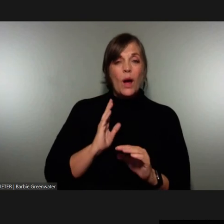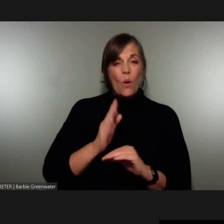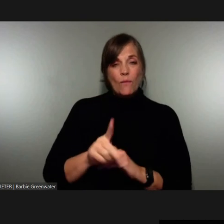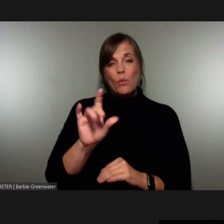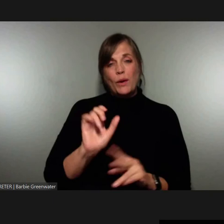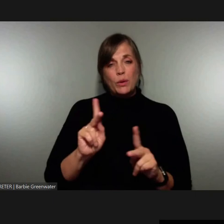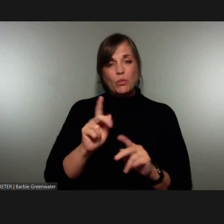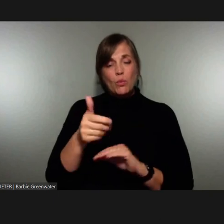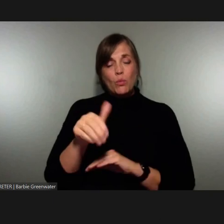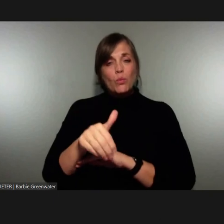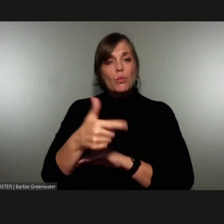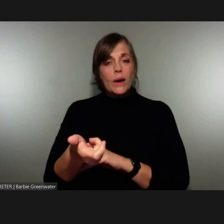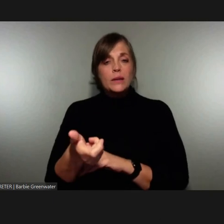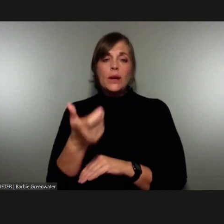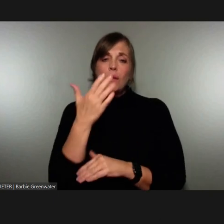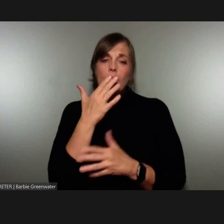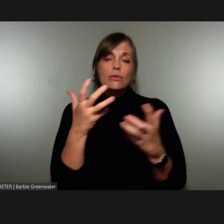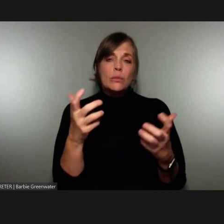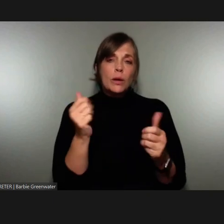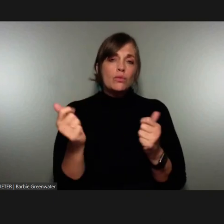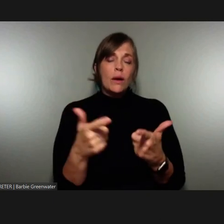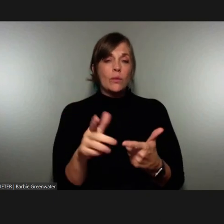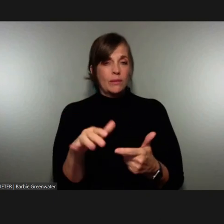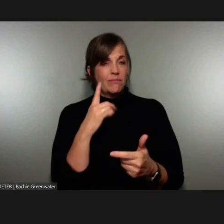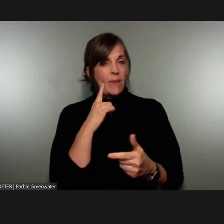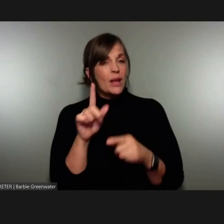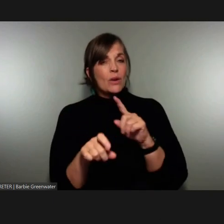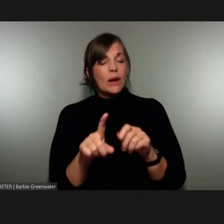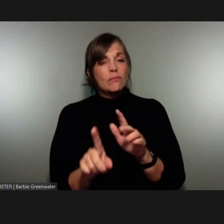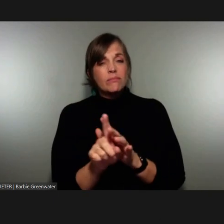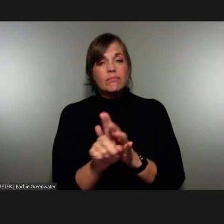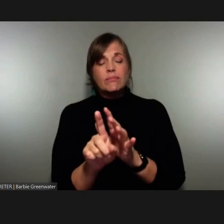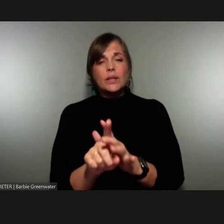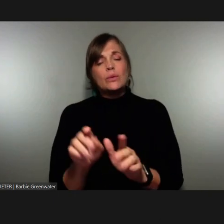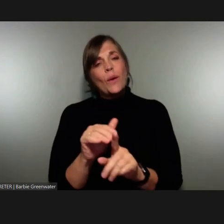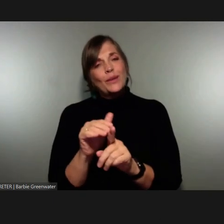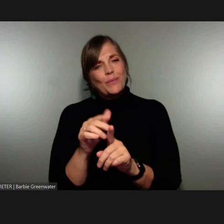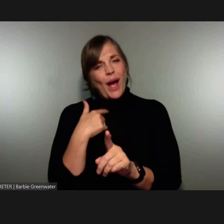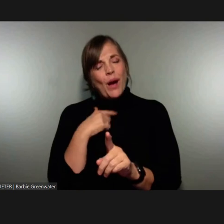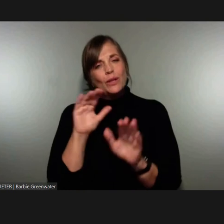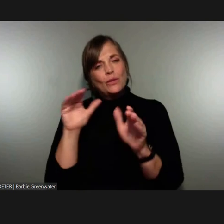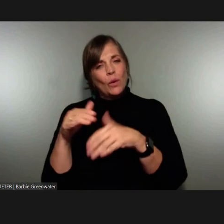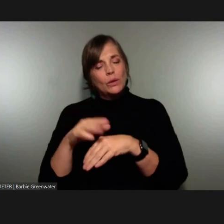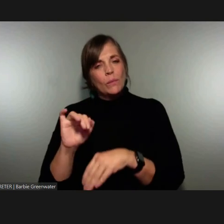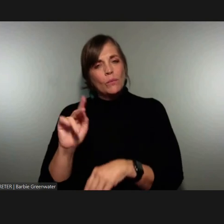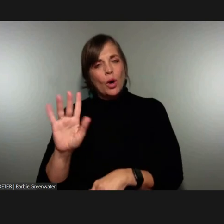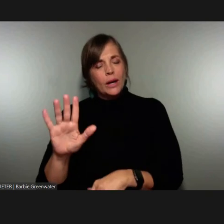everyone. There were many questions brought up, and just a reminder, we kind of wanted to focus on Mark's experience and